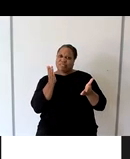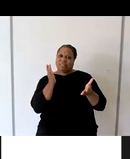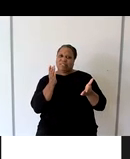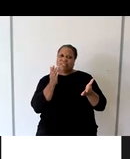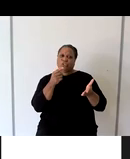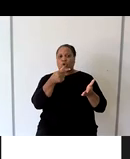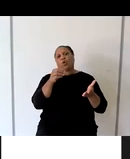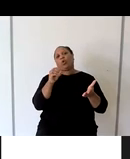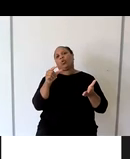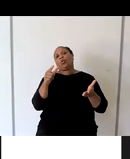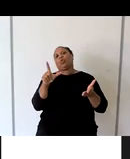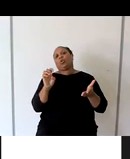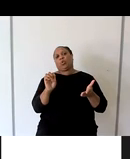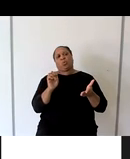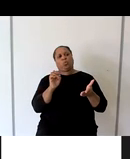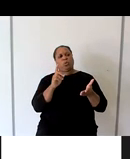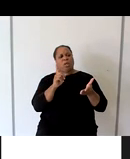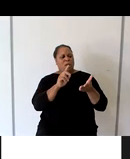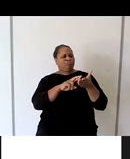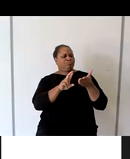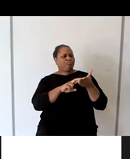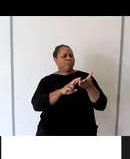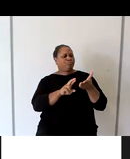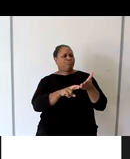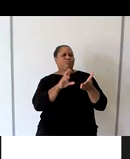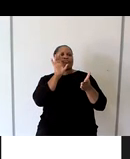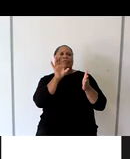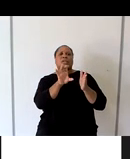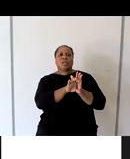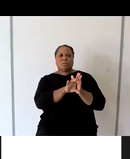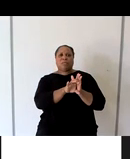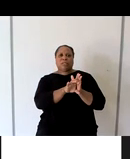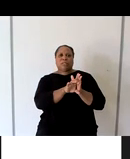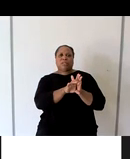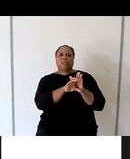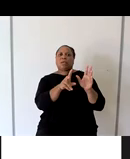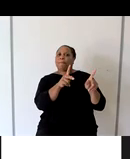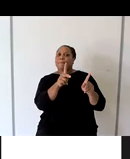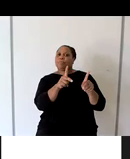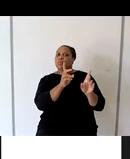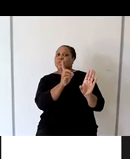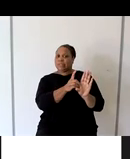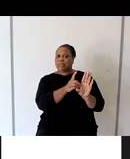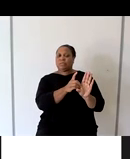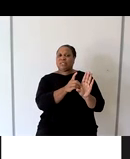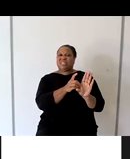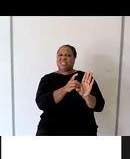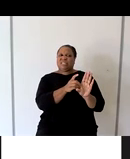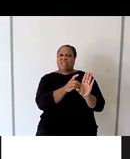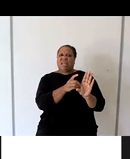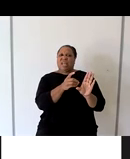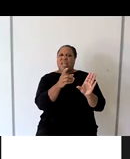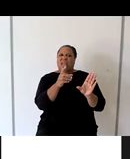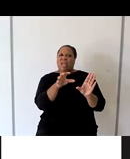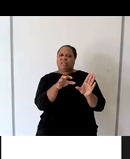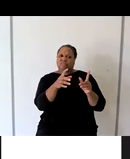Google, I looked up images of people with disabilities, and kind of at the top where you